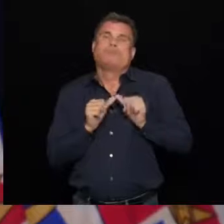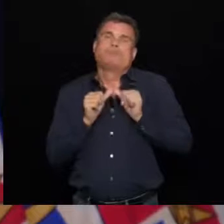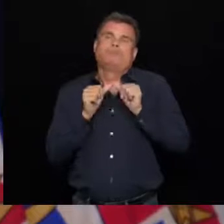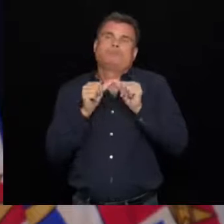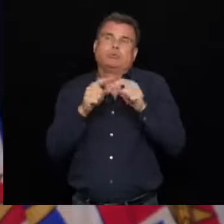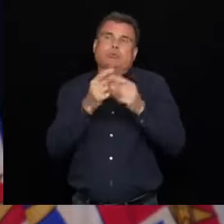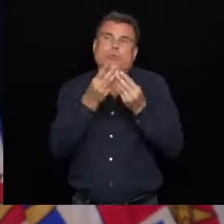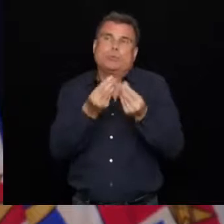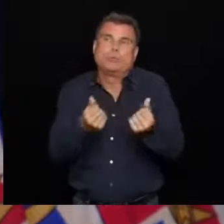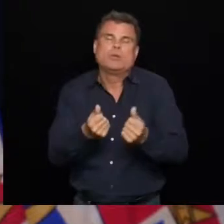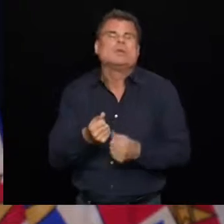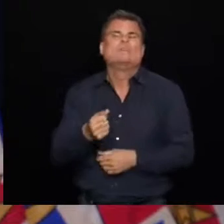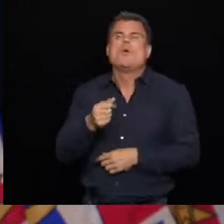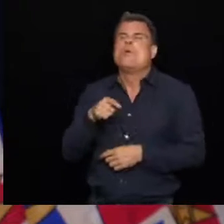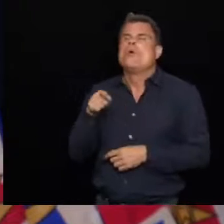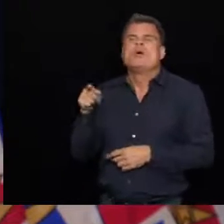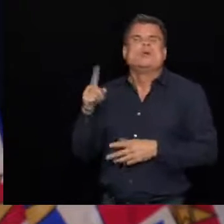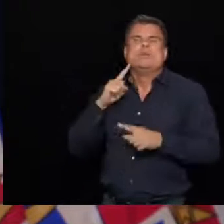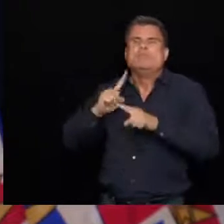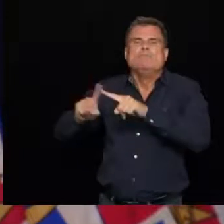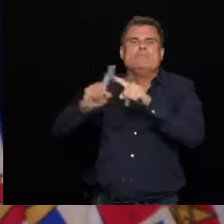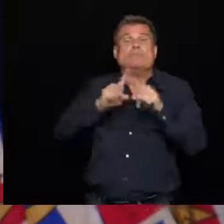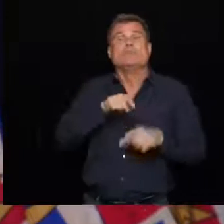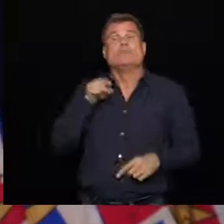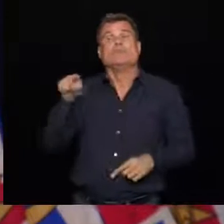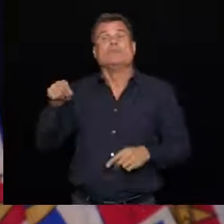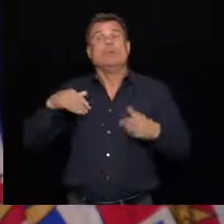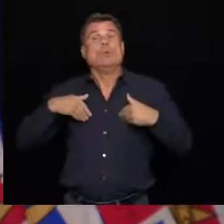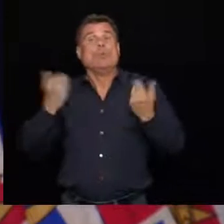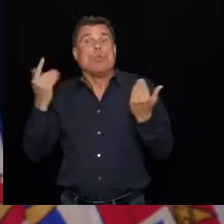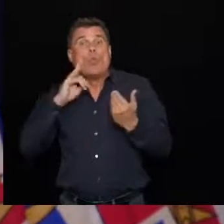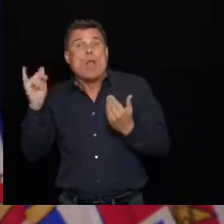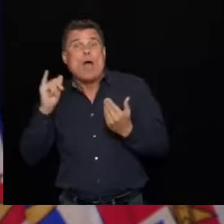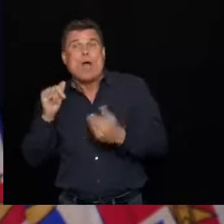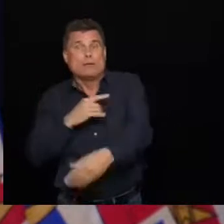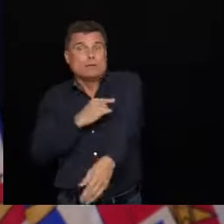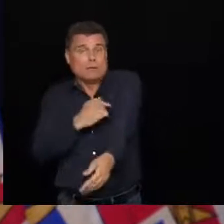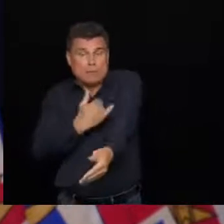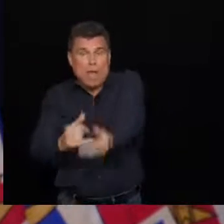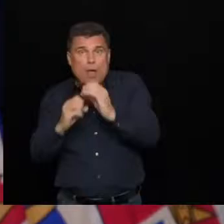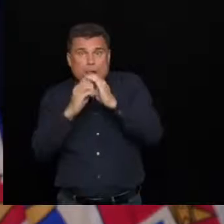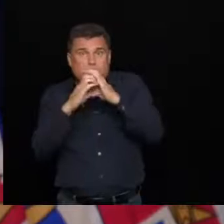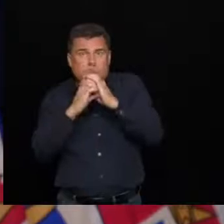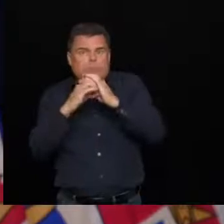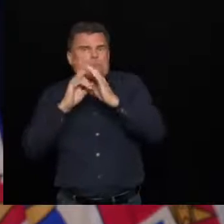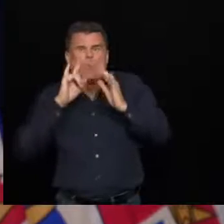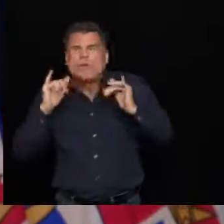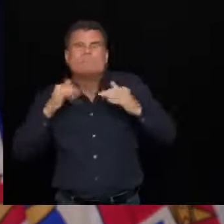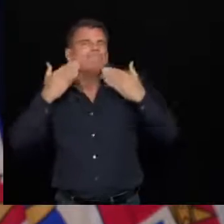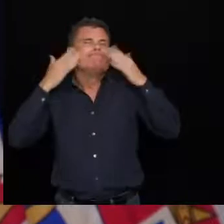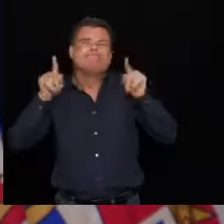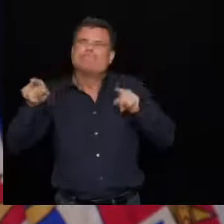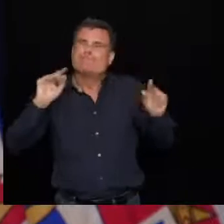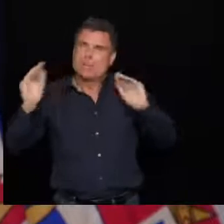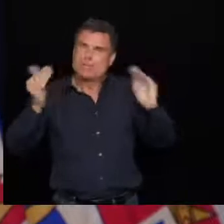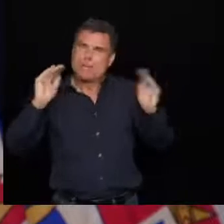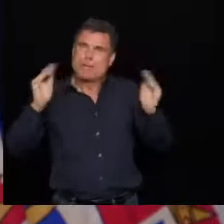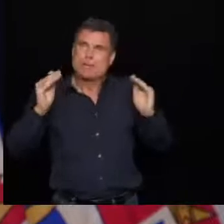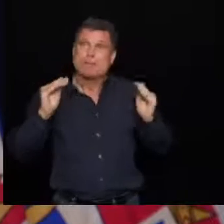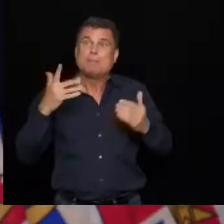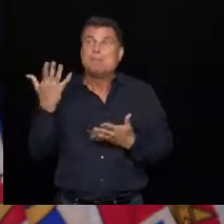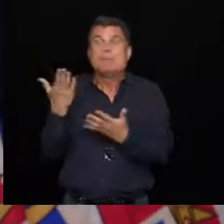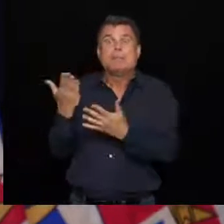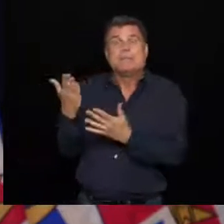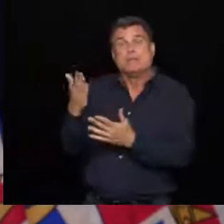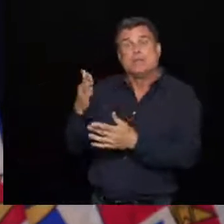the long-term impacts on young people, even if they have relatively mild illness. We do know that even young,